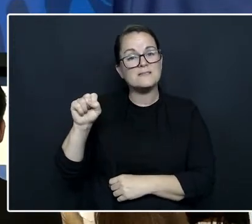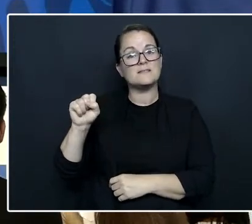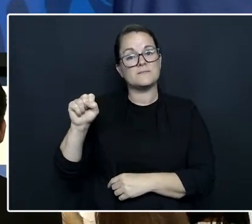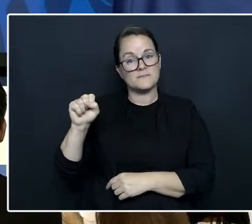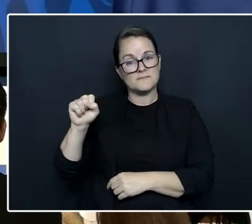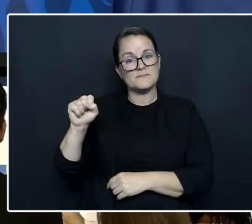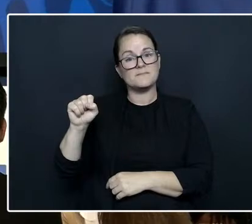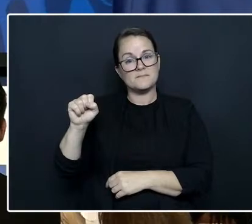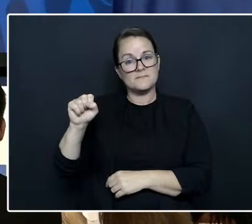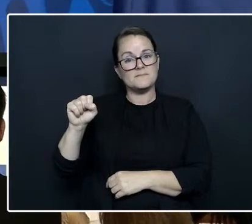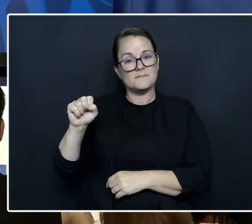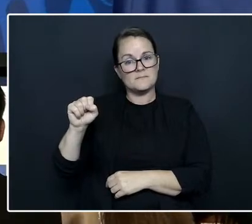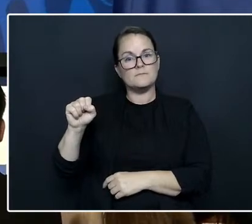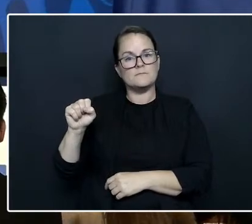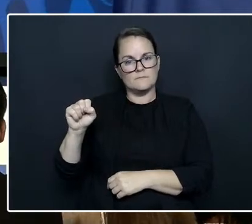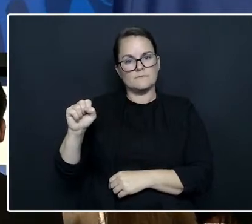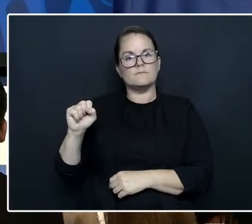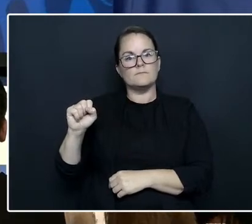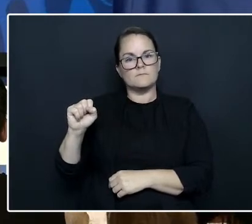the table.